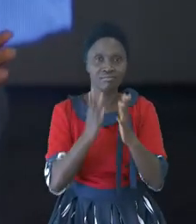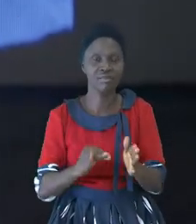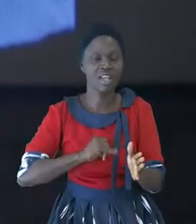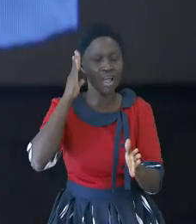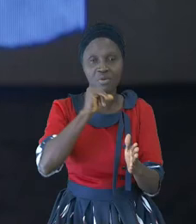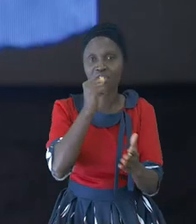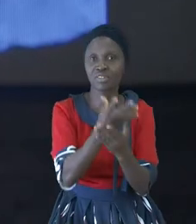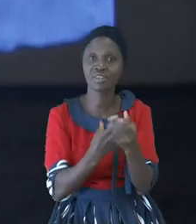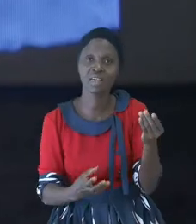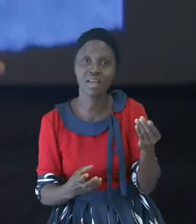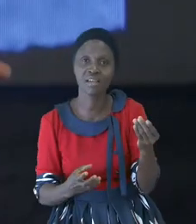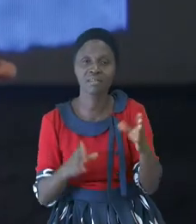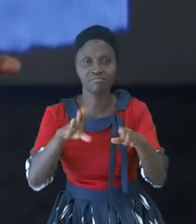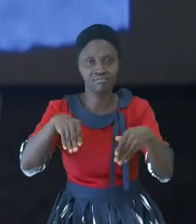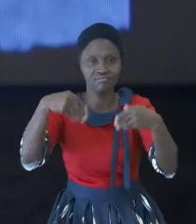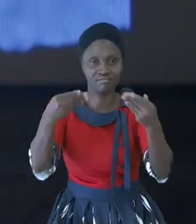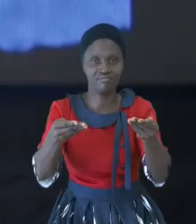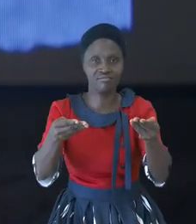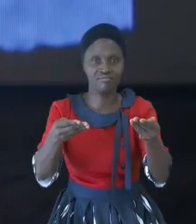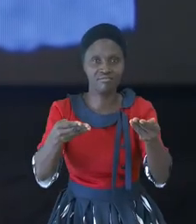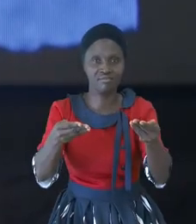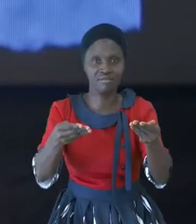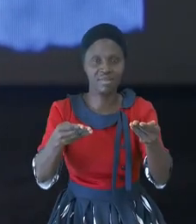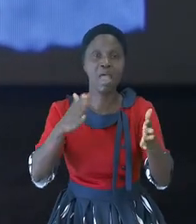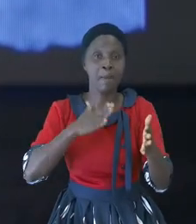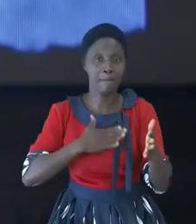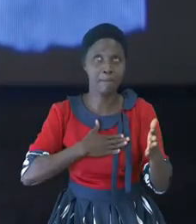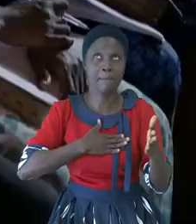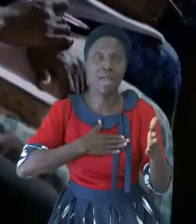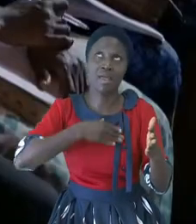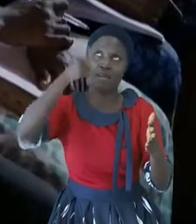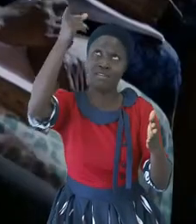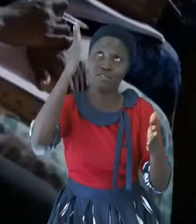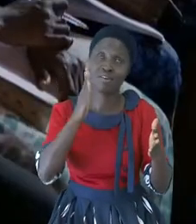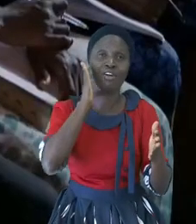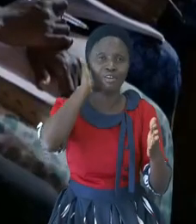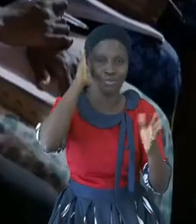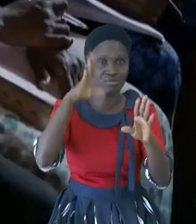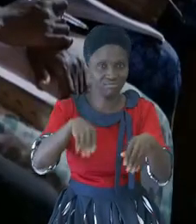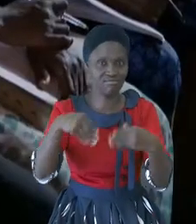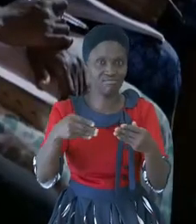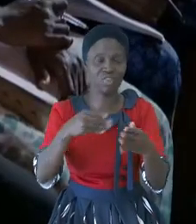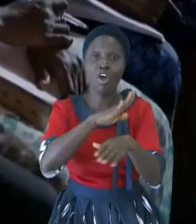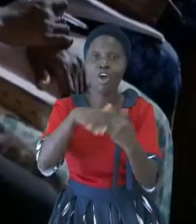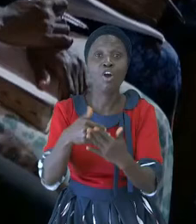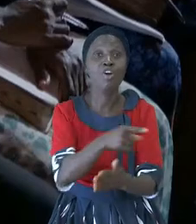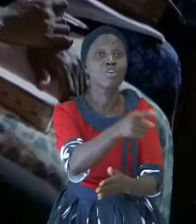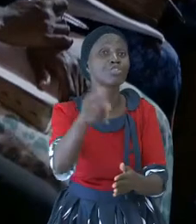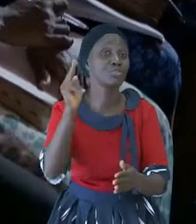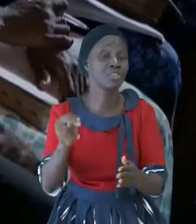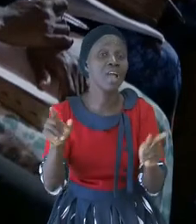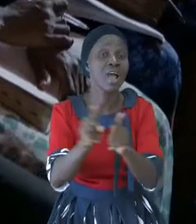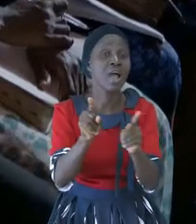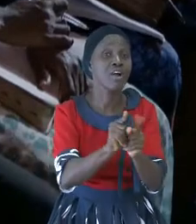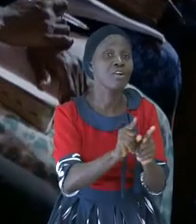I will not lack supply. My God shall supply all your needs according to his riches in